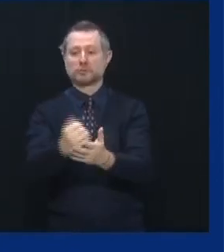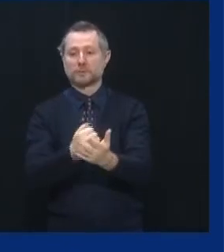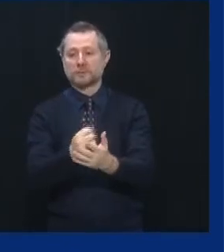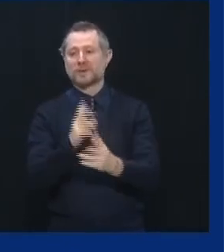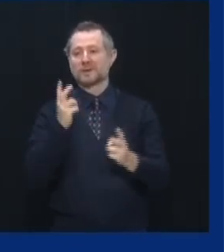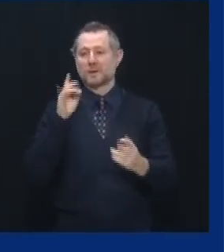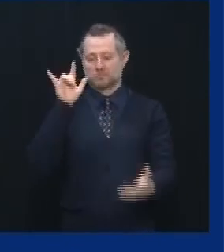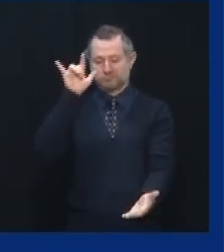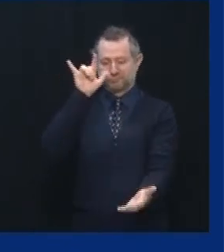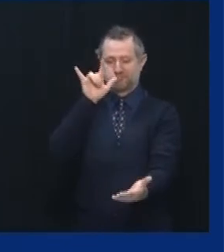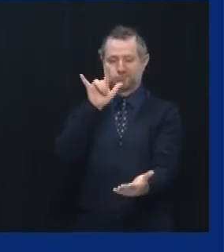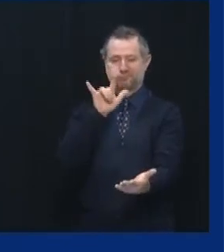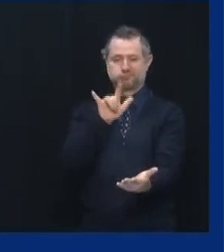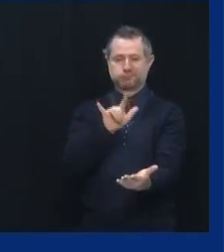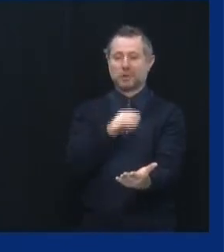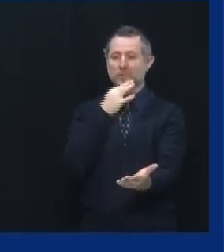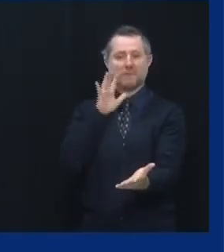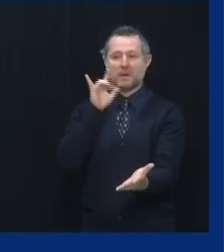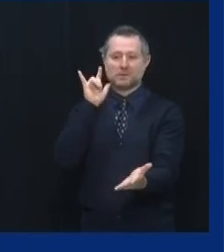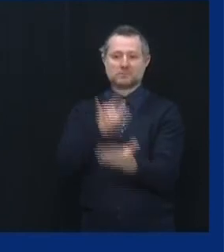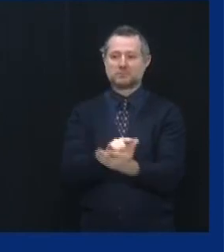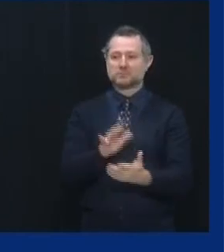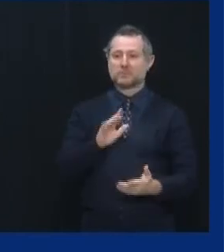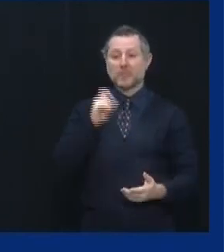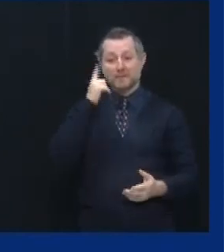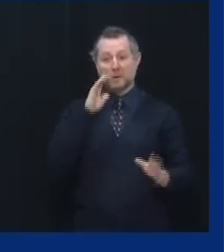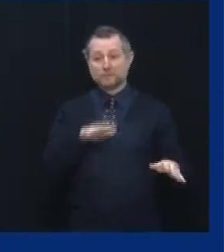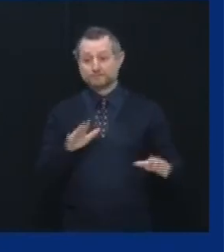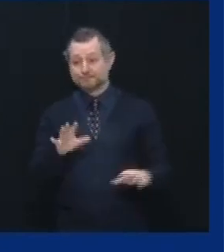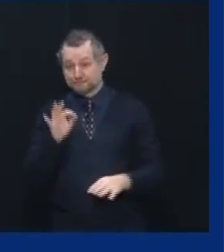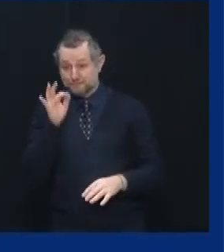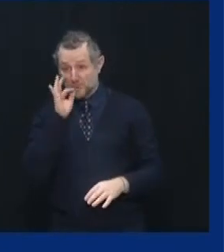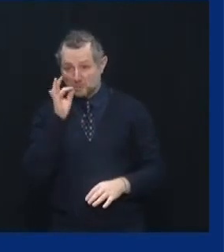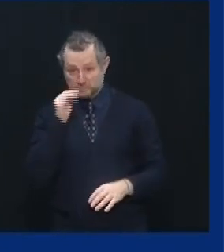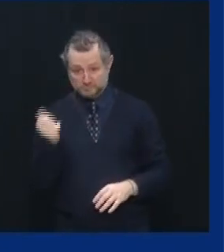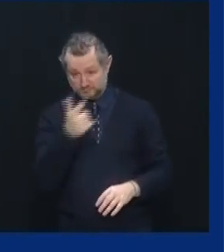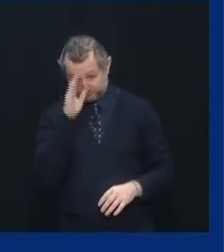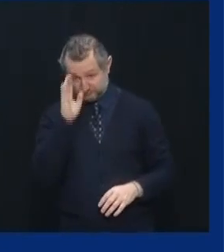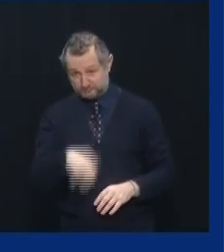And again, marijuana, as everyone knows, Massachusetts has legalized marijuana, New Jersey